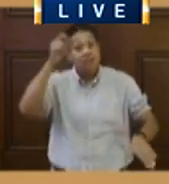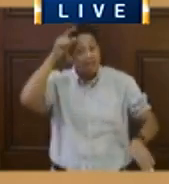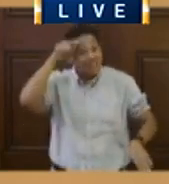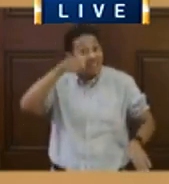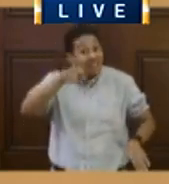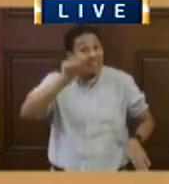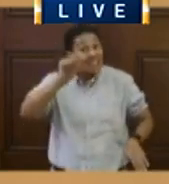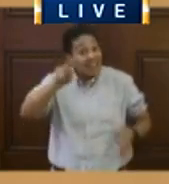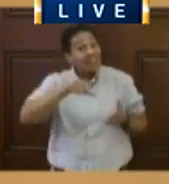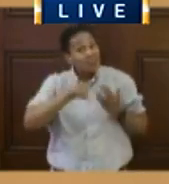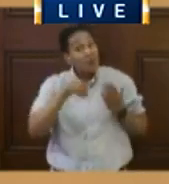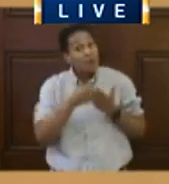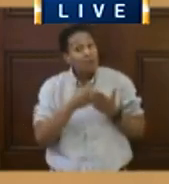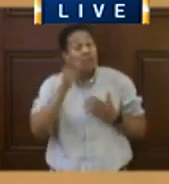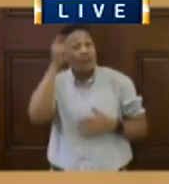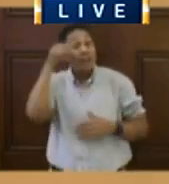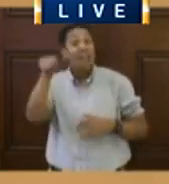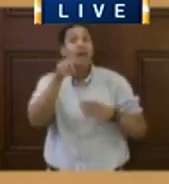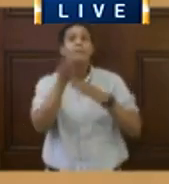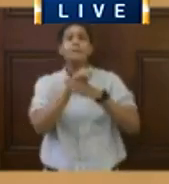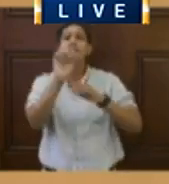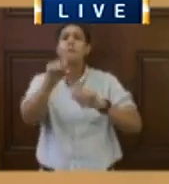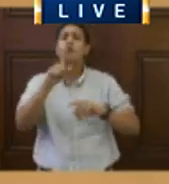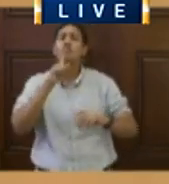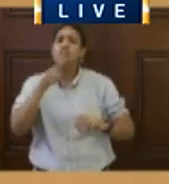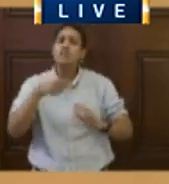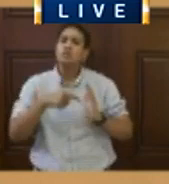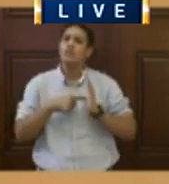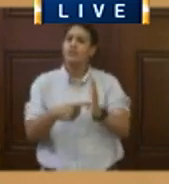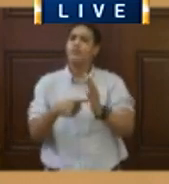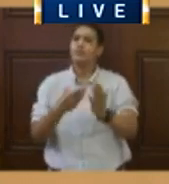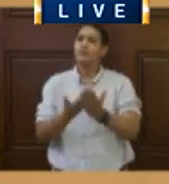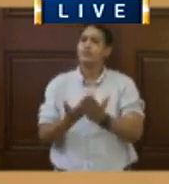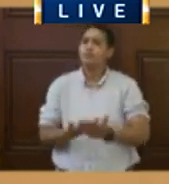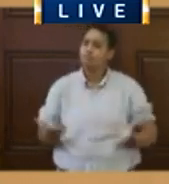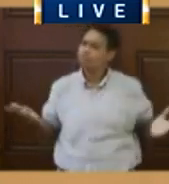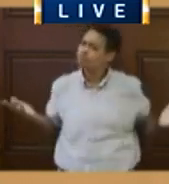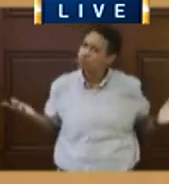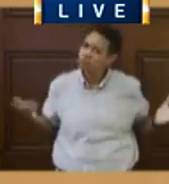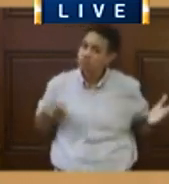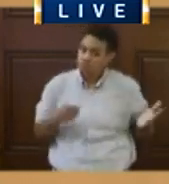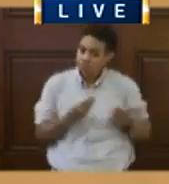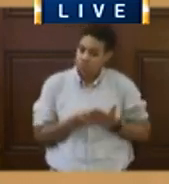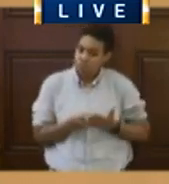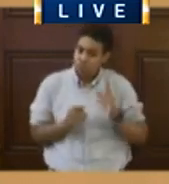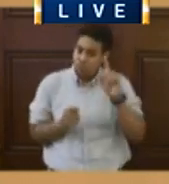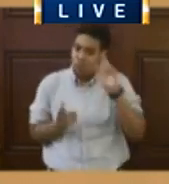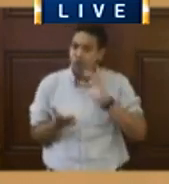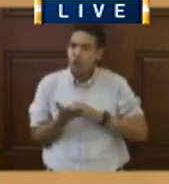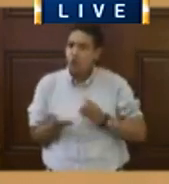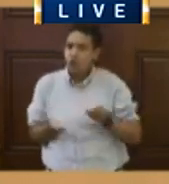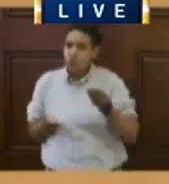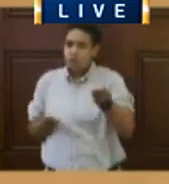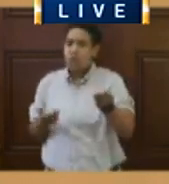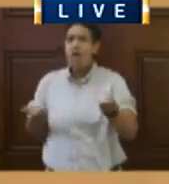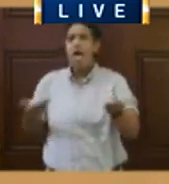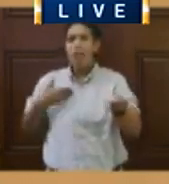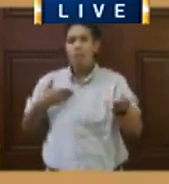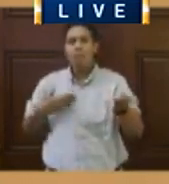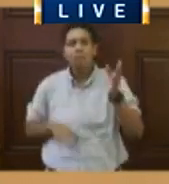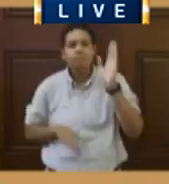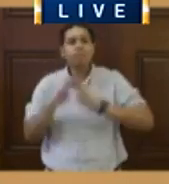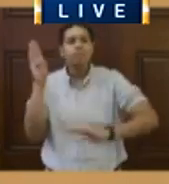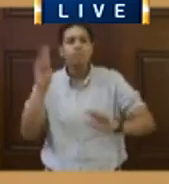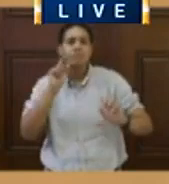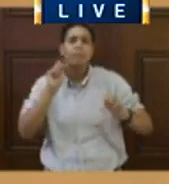these businesses to be able to substantiate that this grant can actually help them to get back